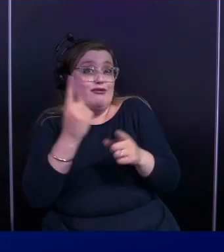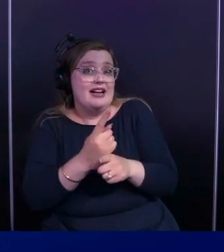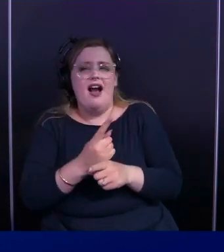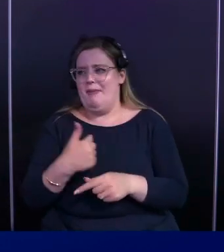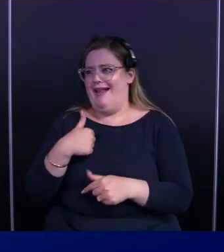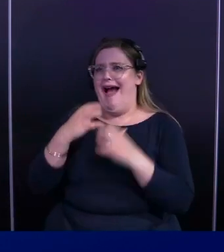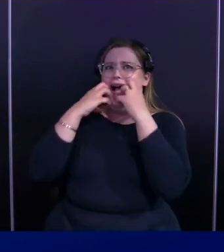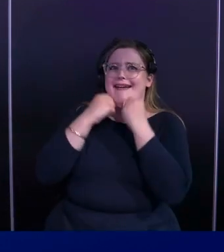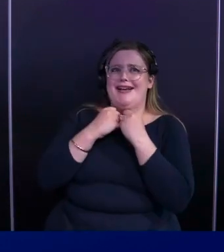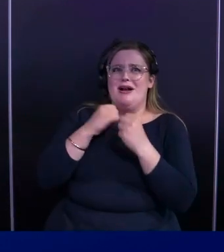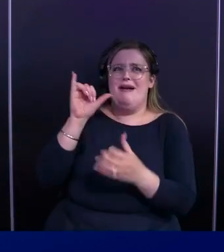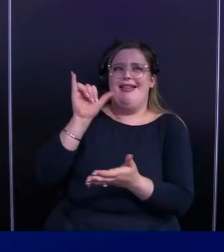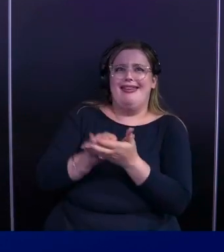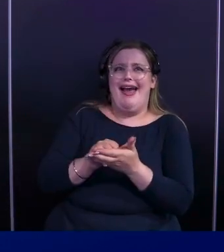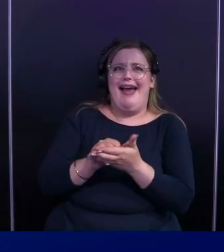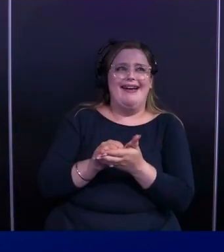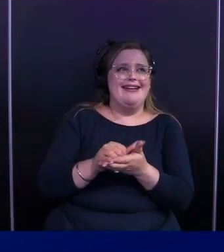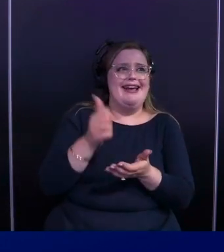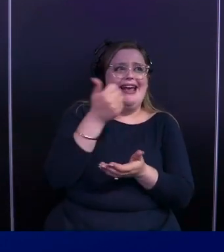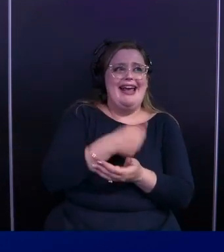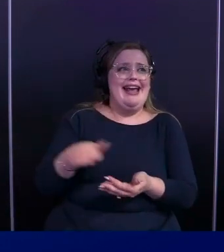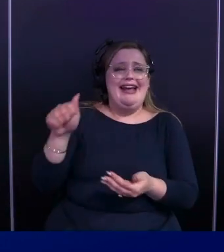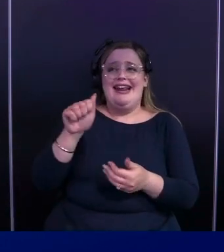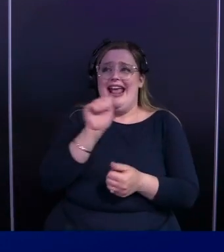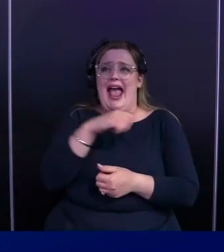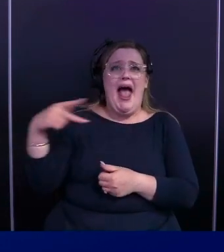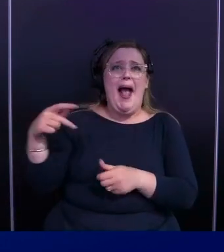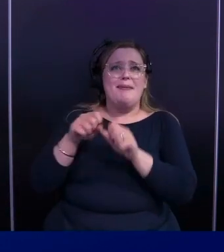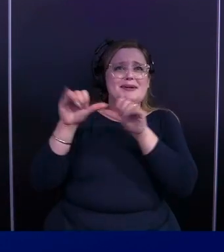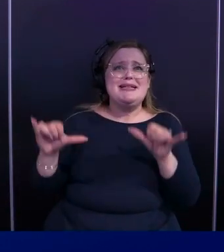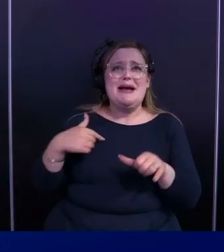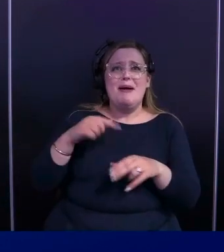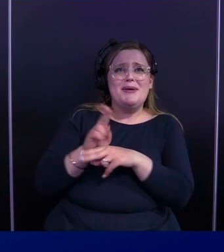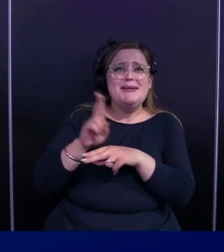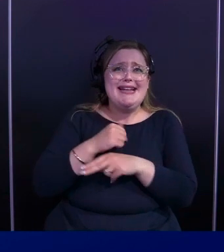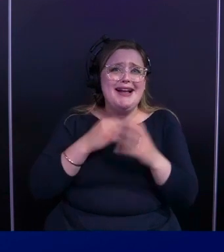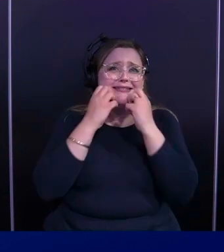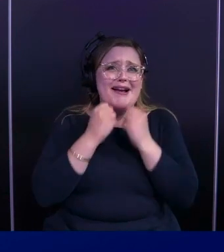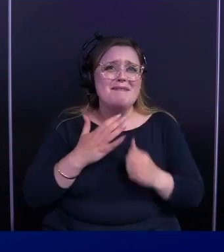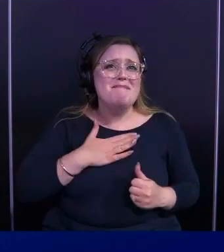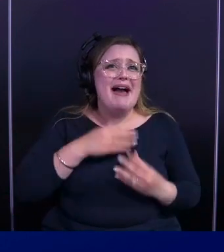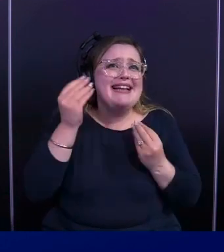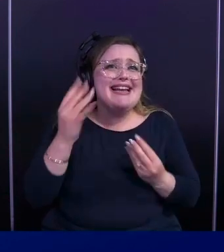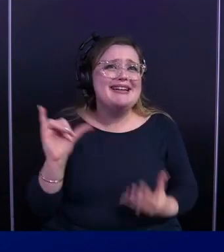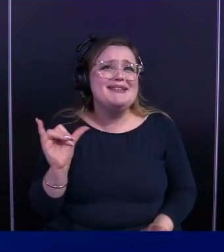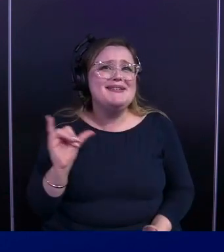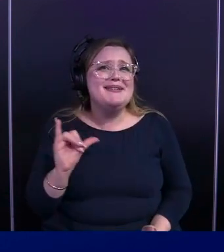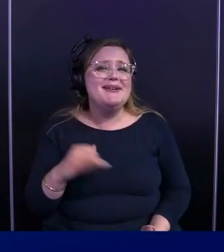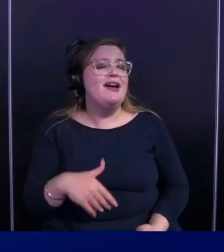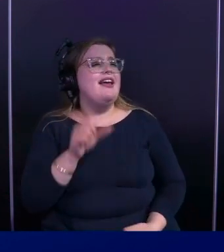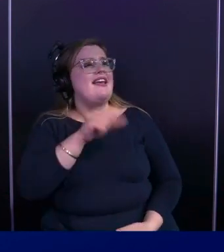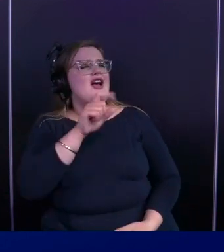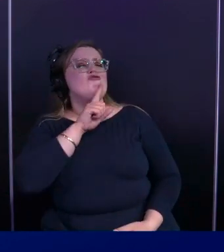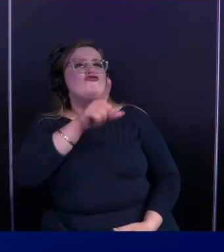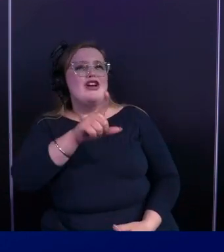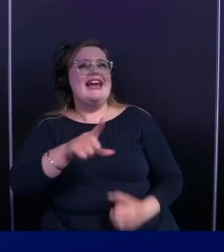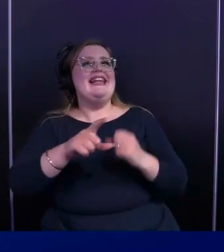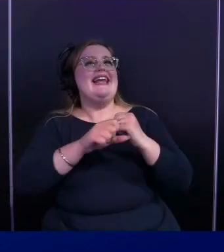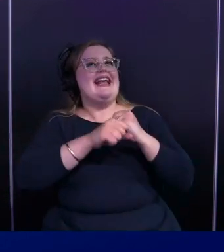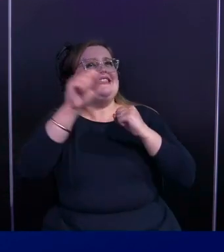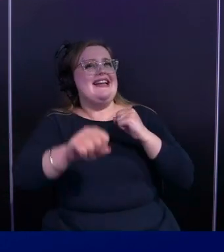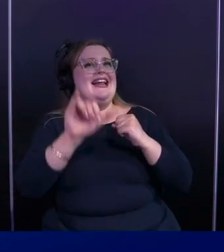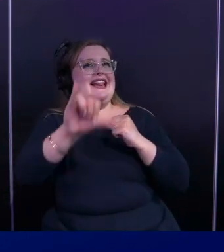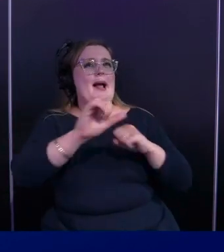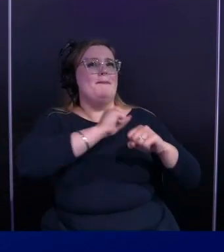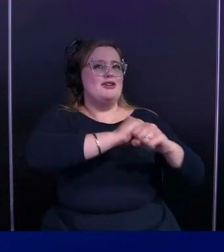that in any system that I'm using, in any application I'm using, I care about my data as well. Yeah, it's really extending that protection end to end. You know, it